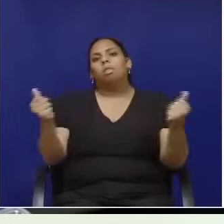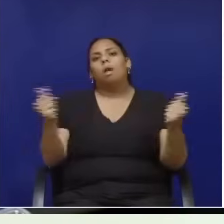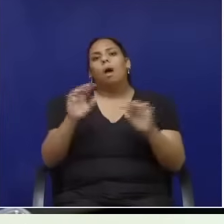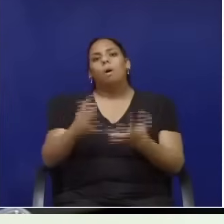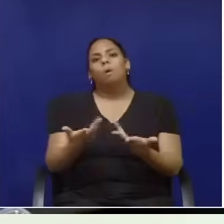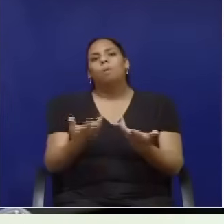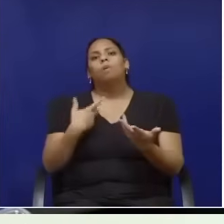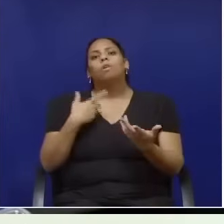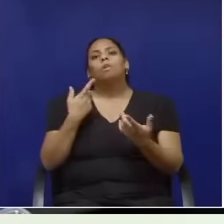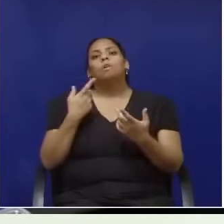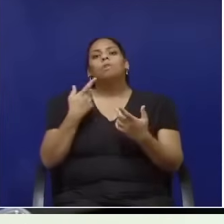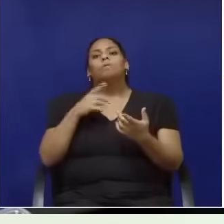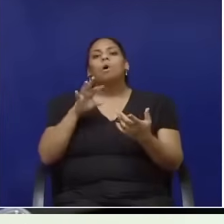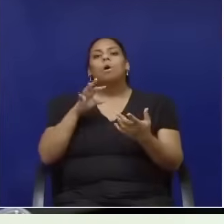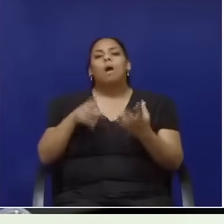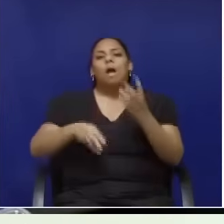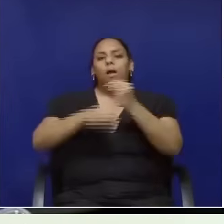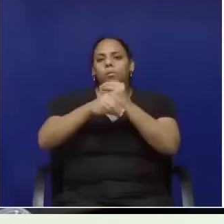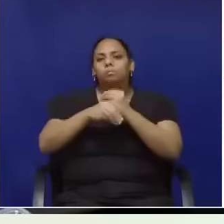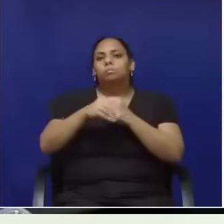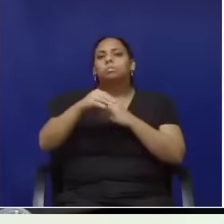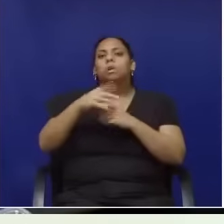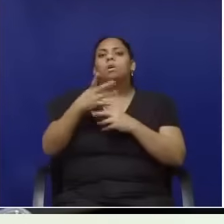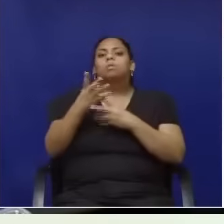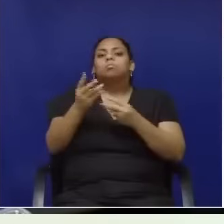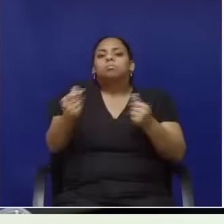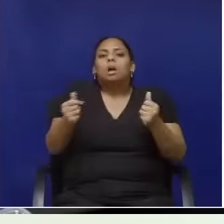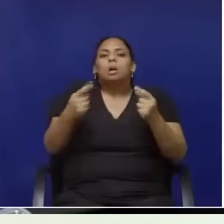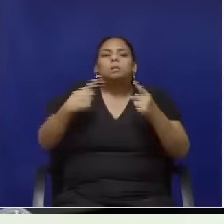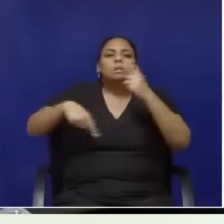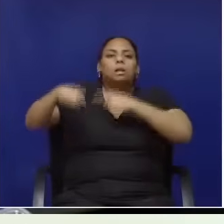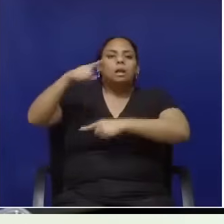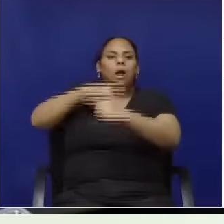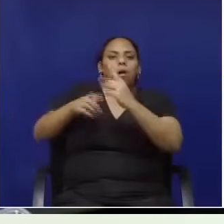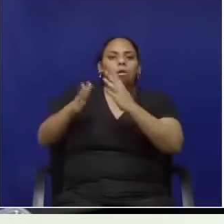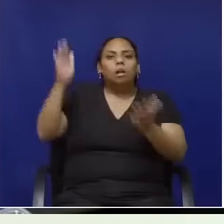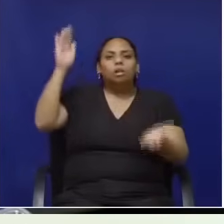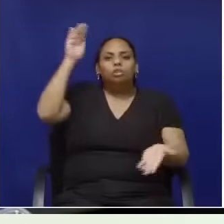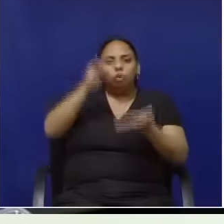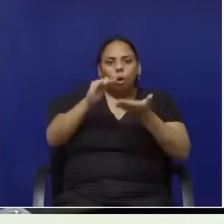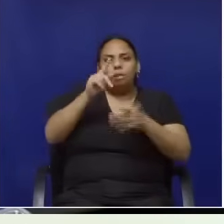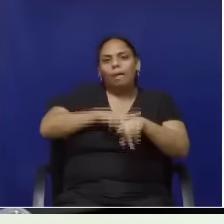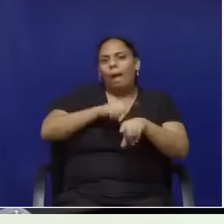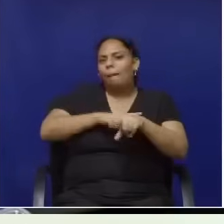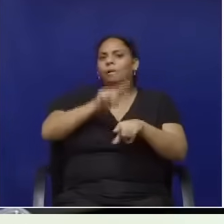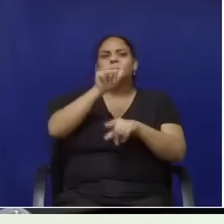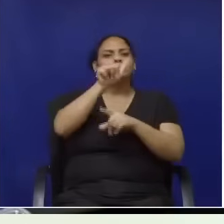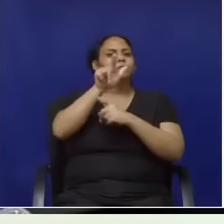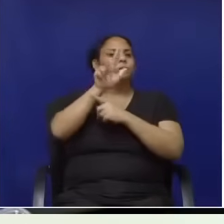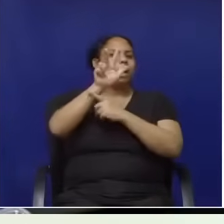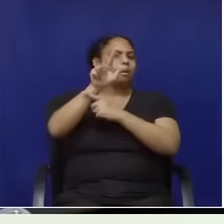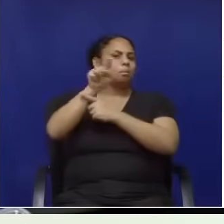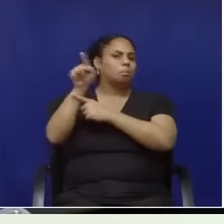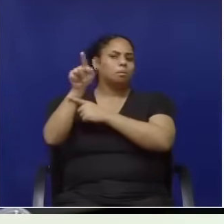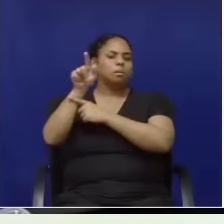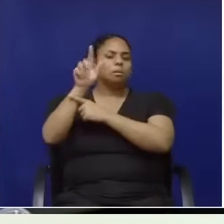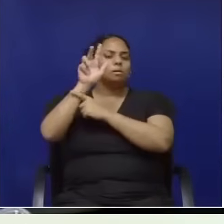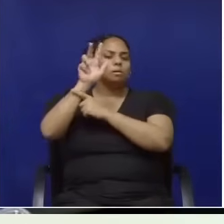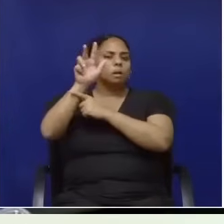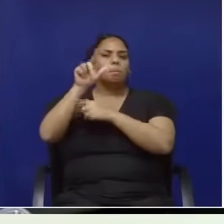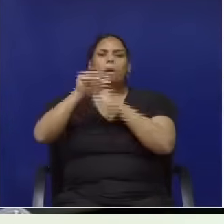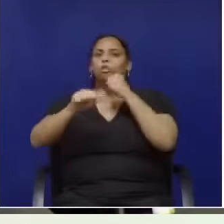missions? And can we do something to reduce the turnaround time to get your passport when you're applying, when you are already abroad? Thank you very